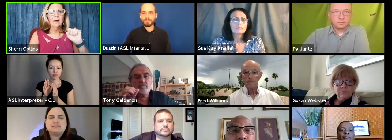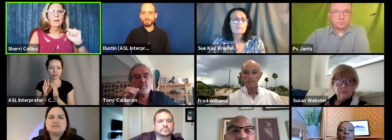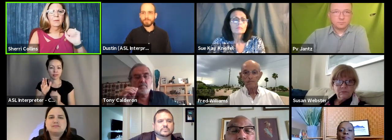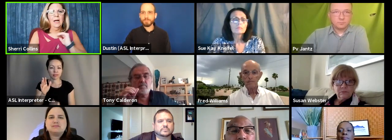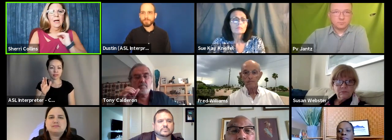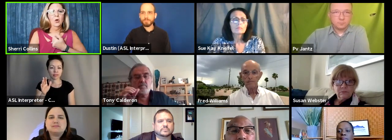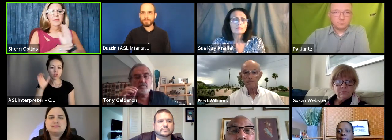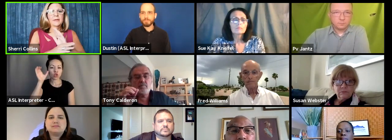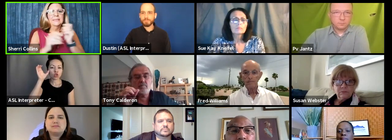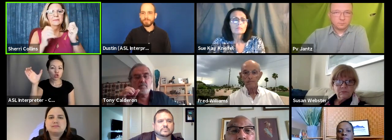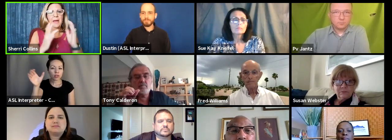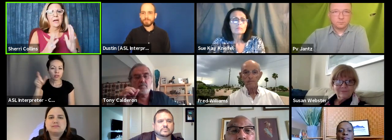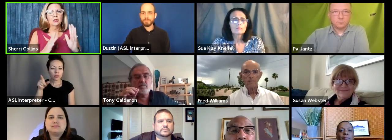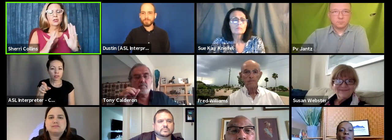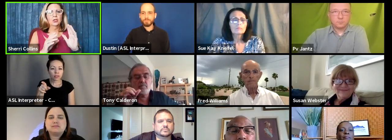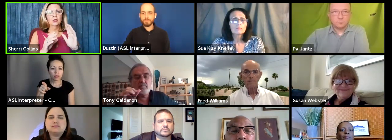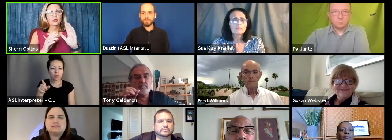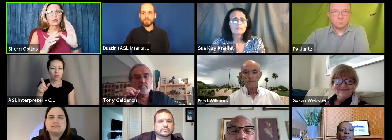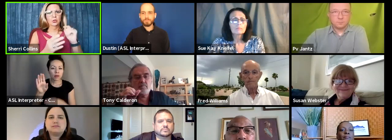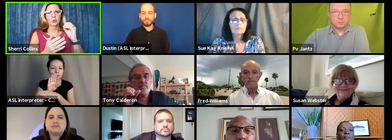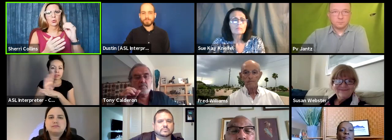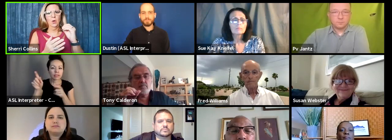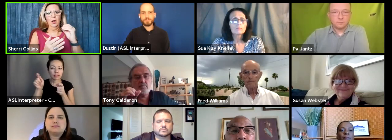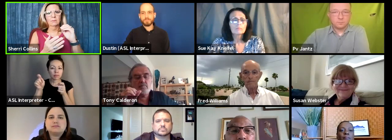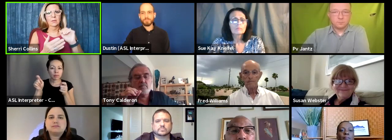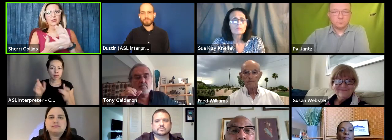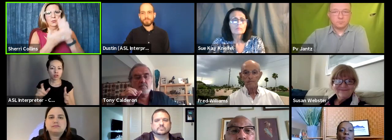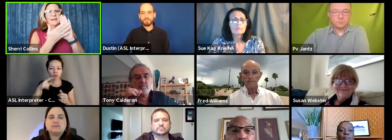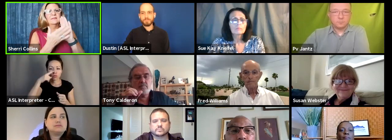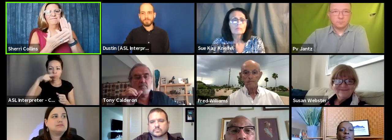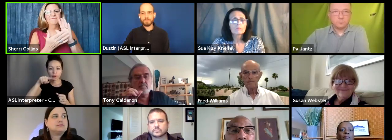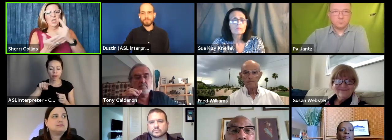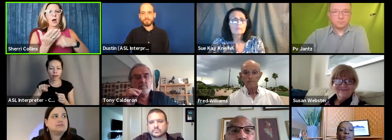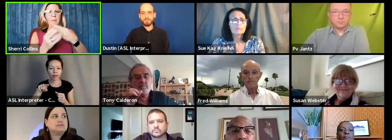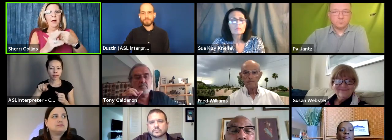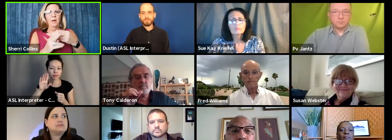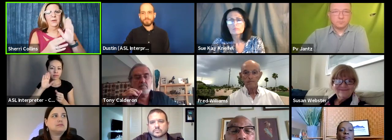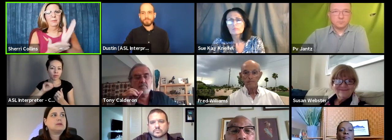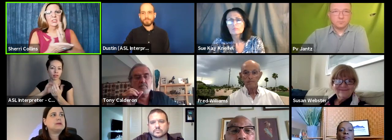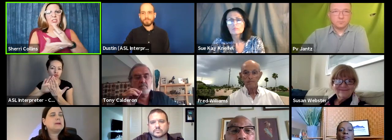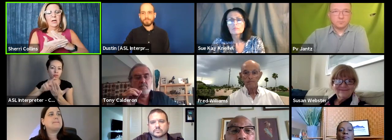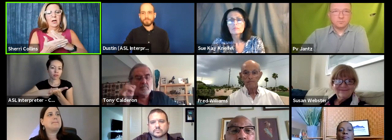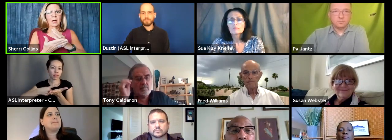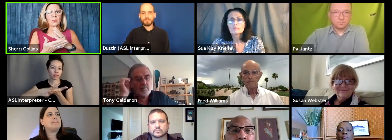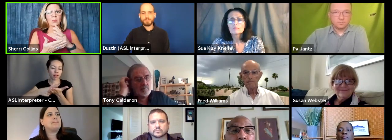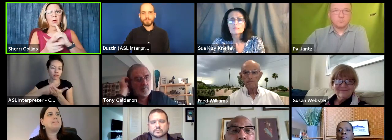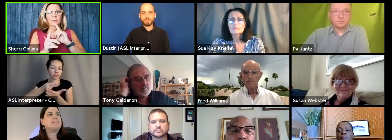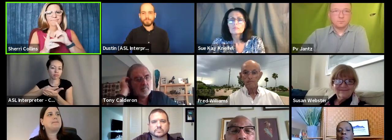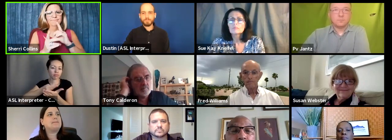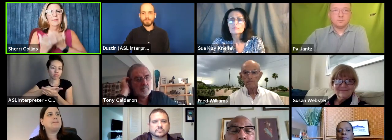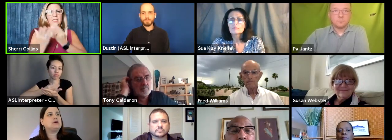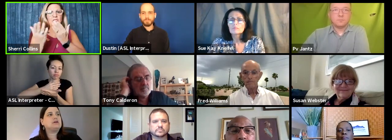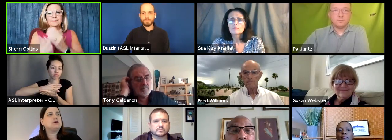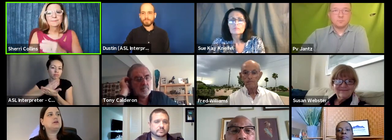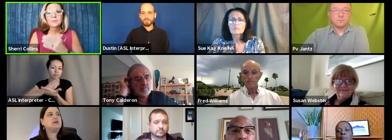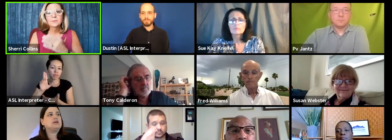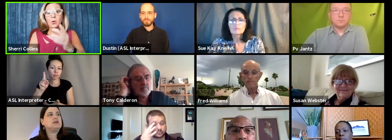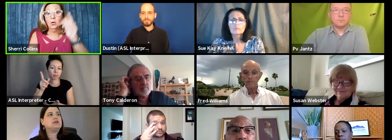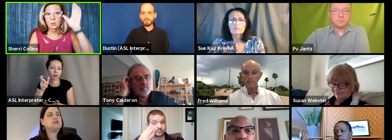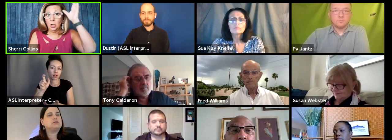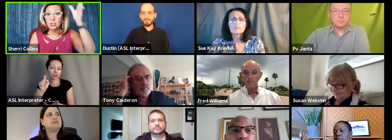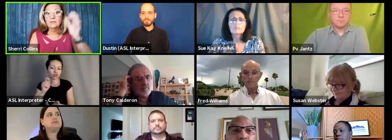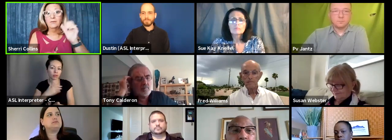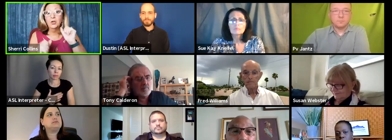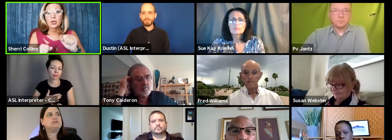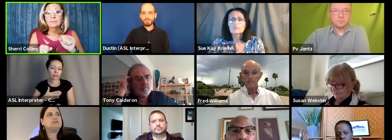Humphreys, our business manager, to talk about the budget submission.